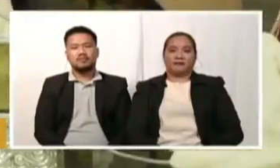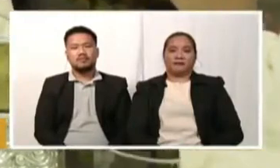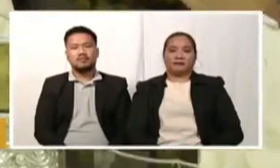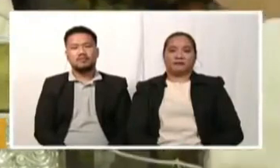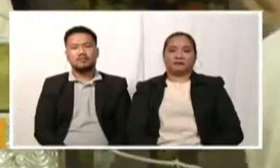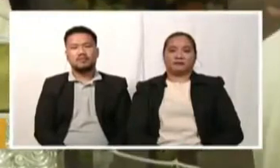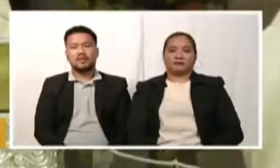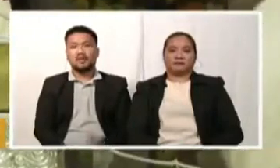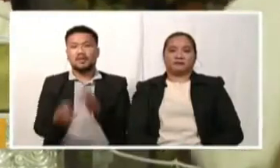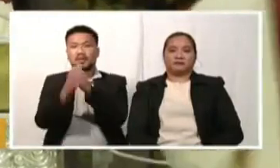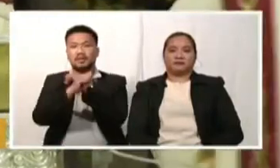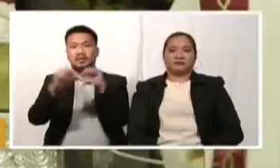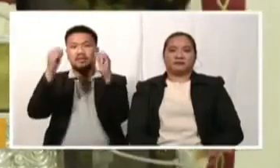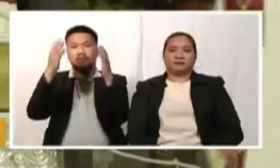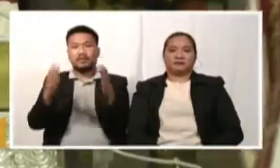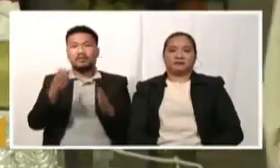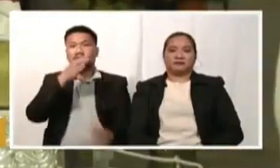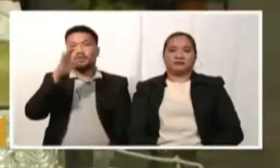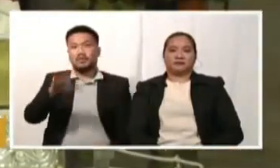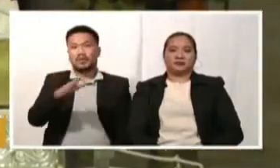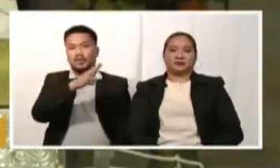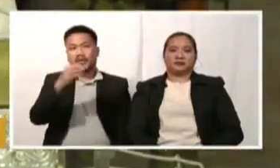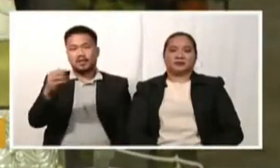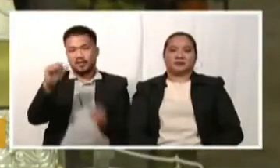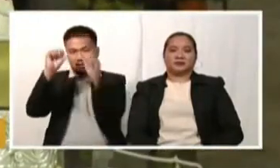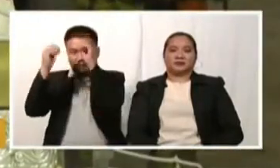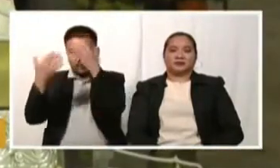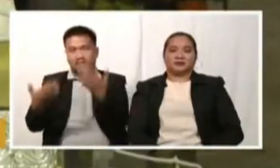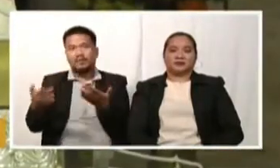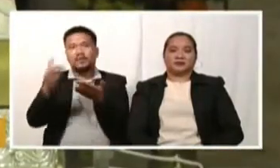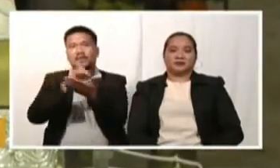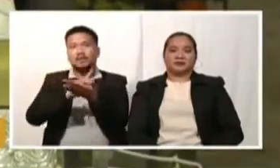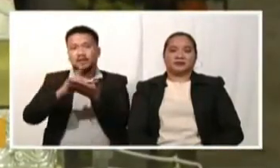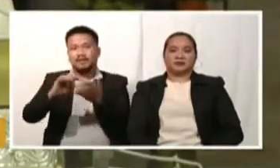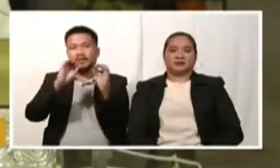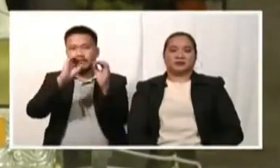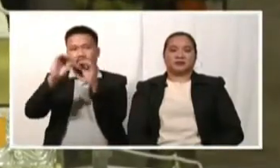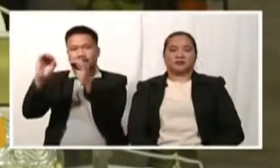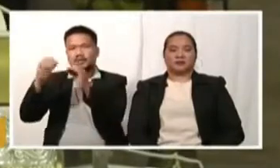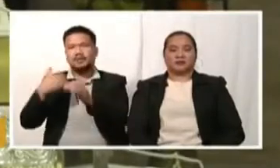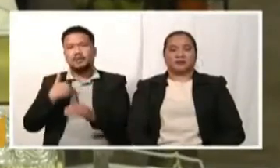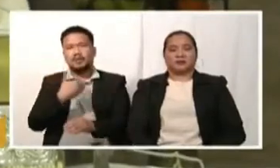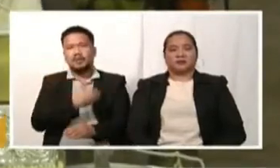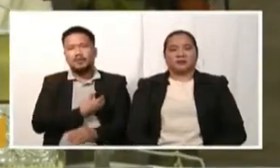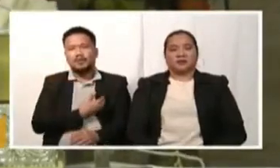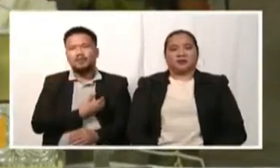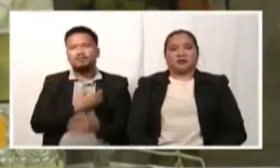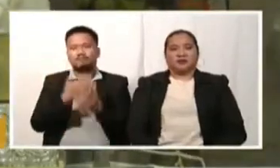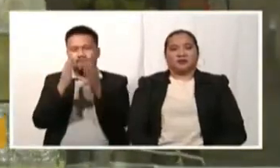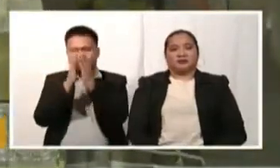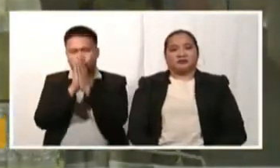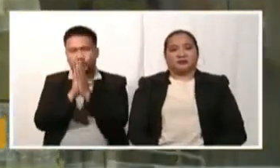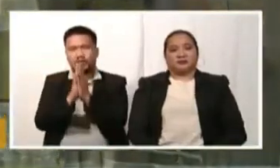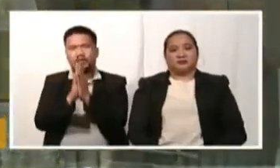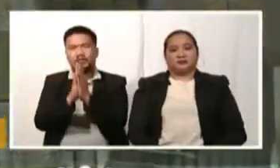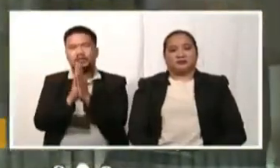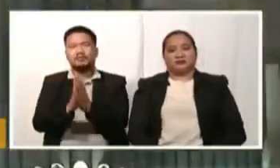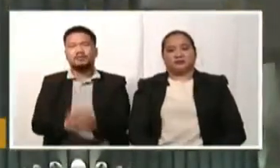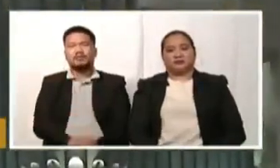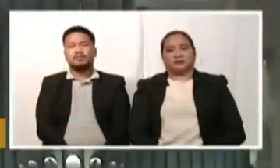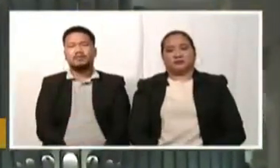At the Savior's command and formed by divine teaching, we dare to say,